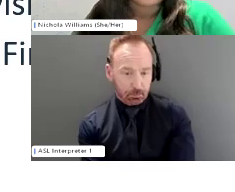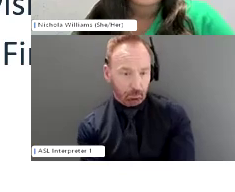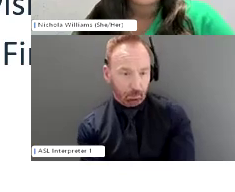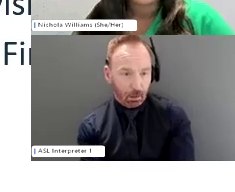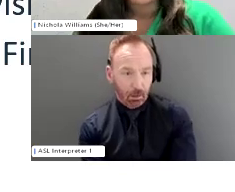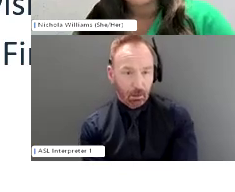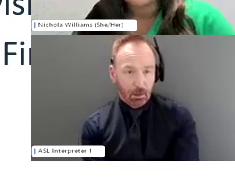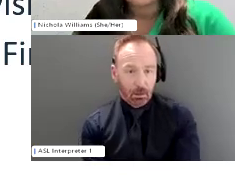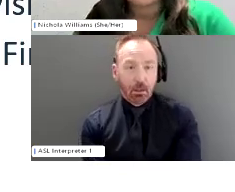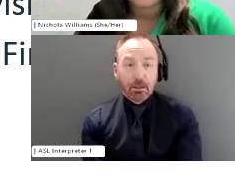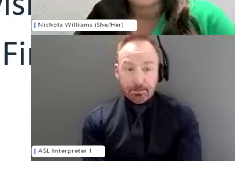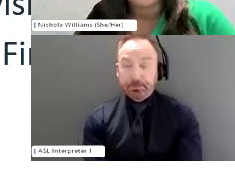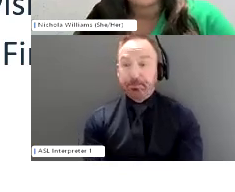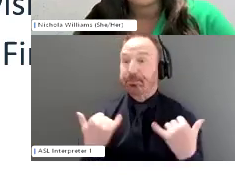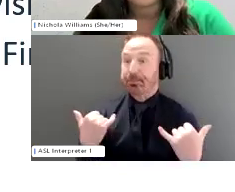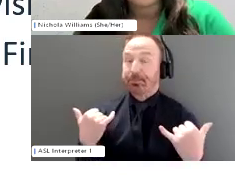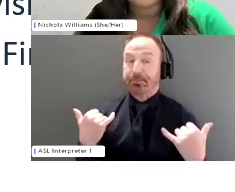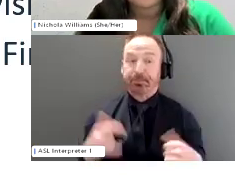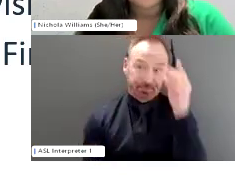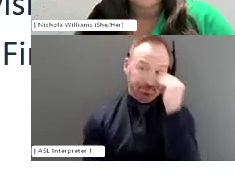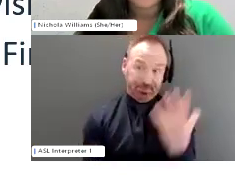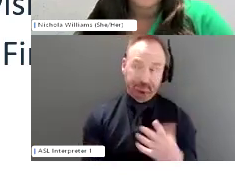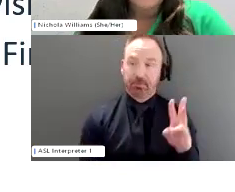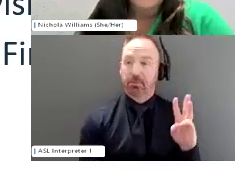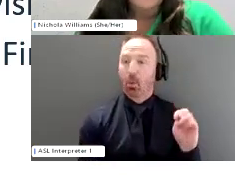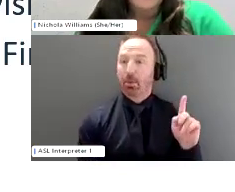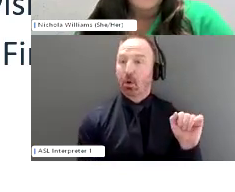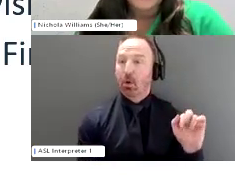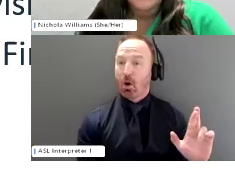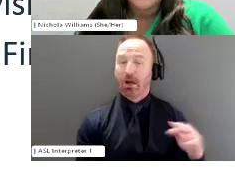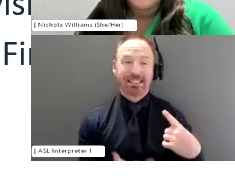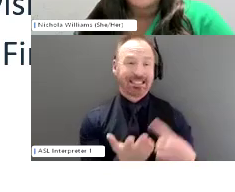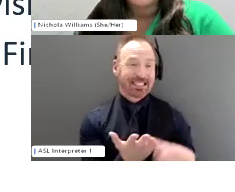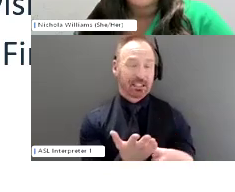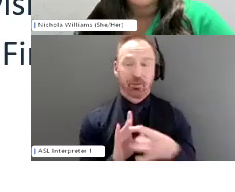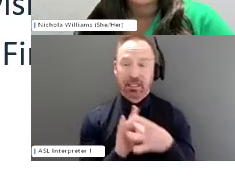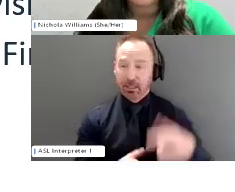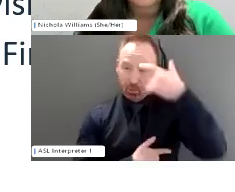So please be advised that this webinar will include discussions about trauma and abuse.